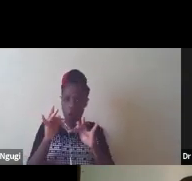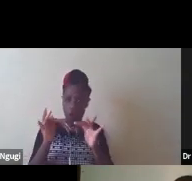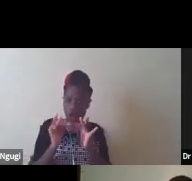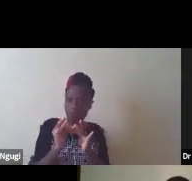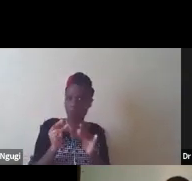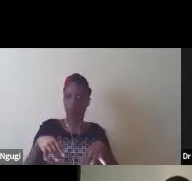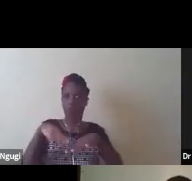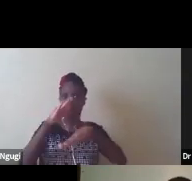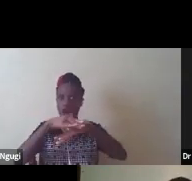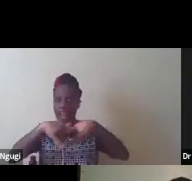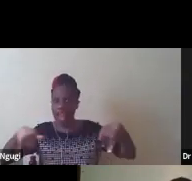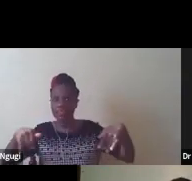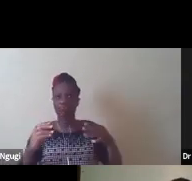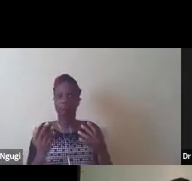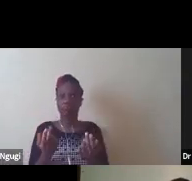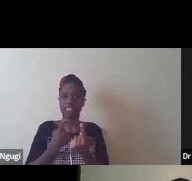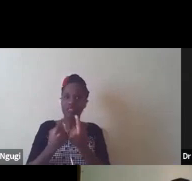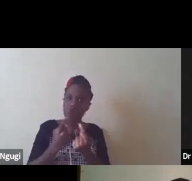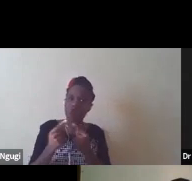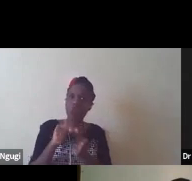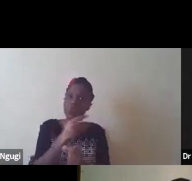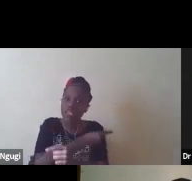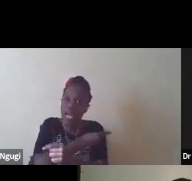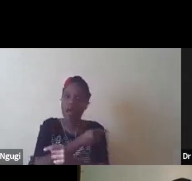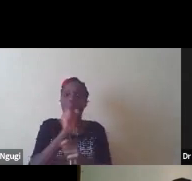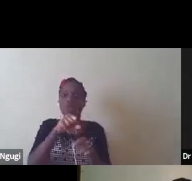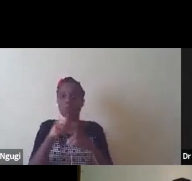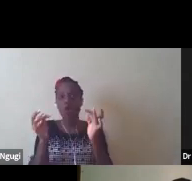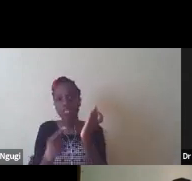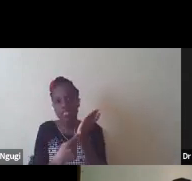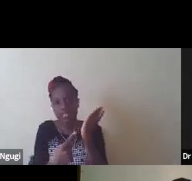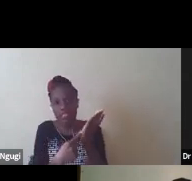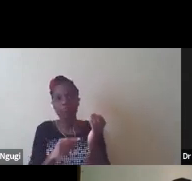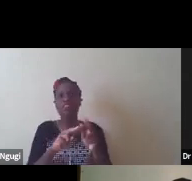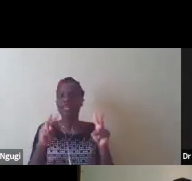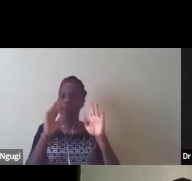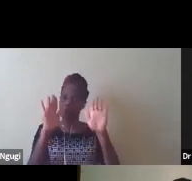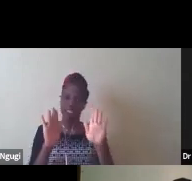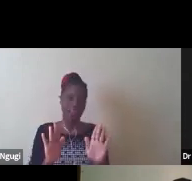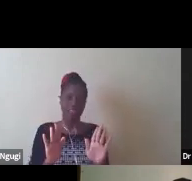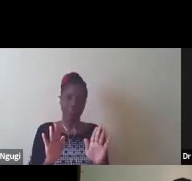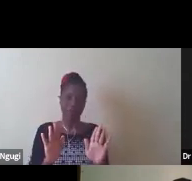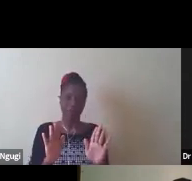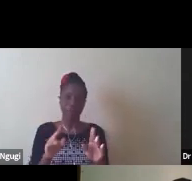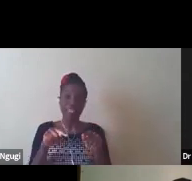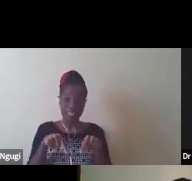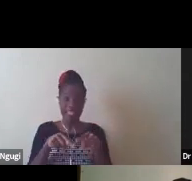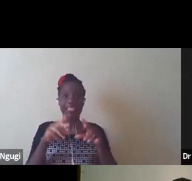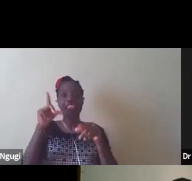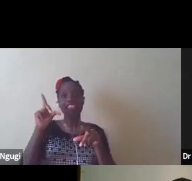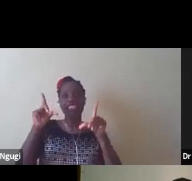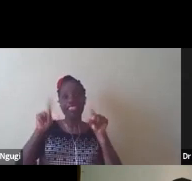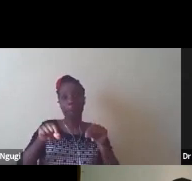telepsychiatry for virtual consultations, virtual support, outreach programs. This is very important. And at the end of the day, it becomes cheaper for the